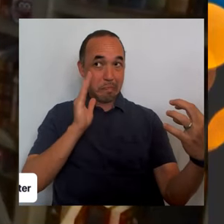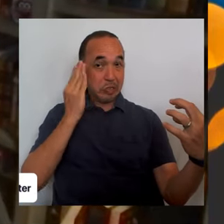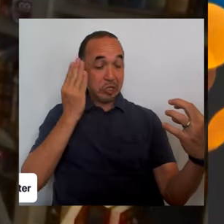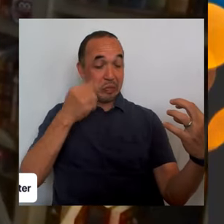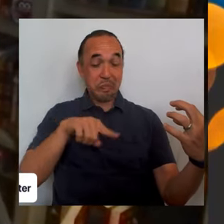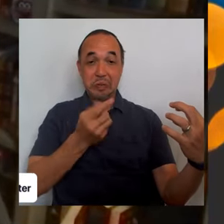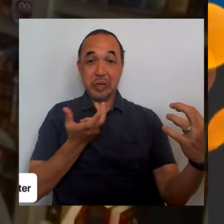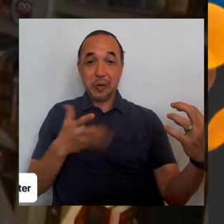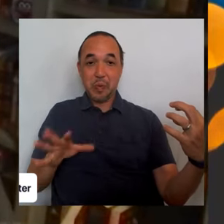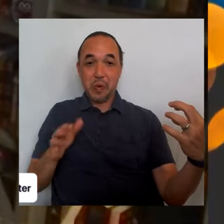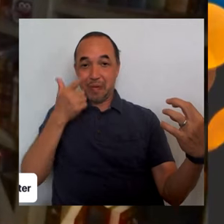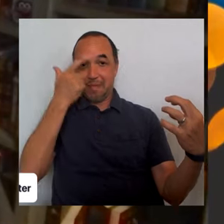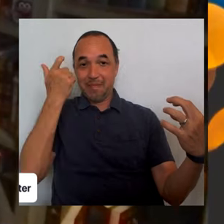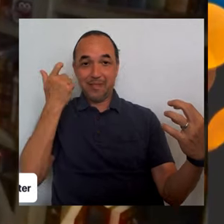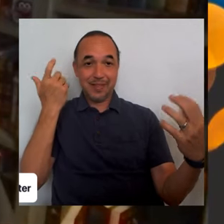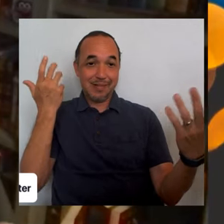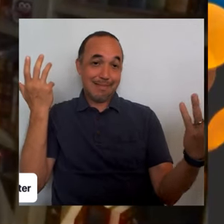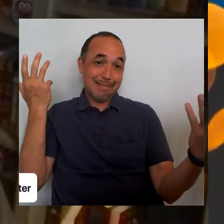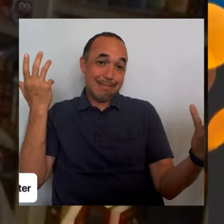because,